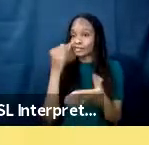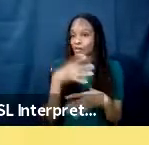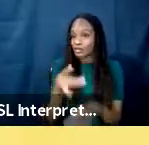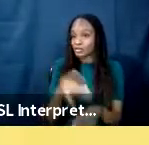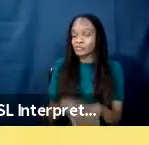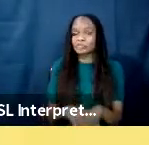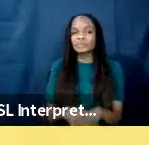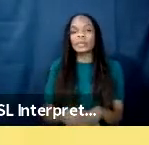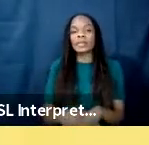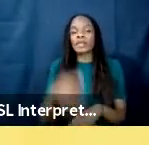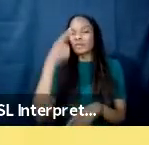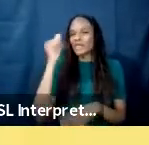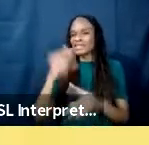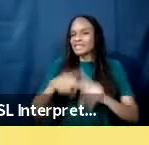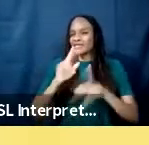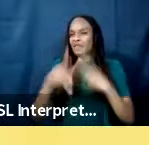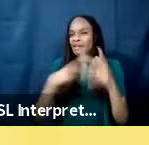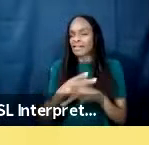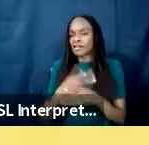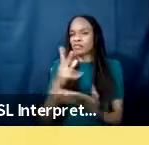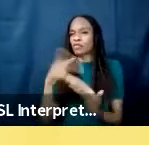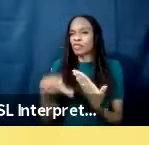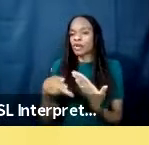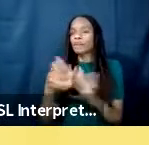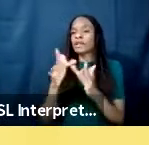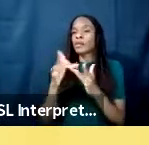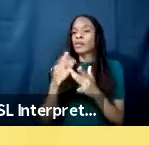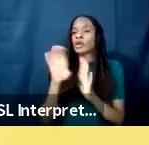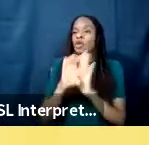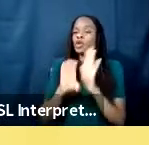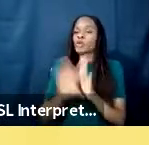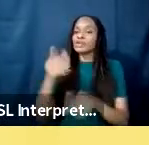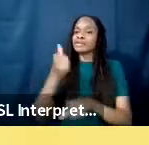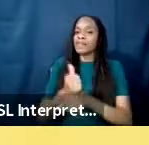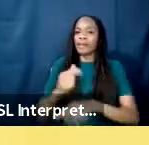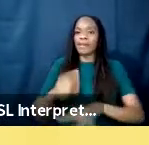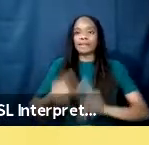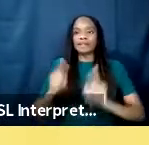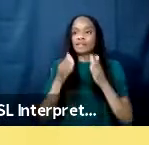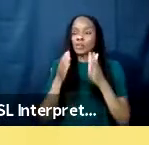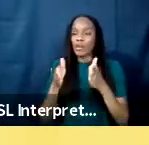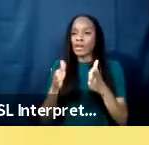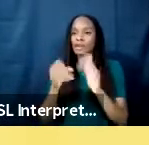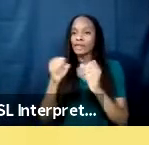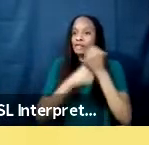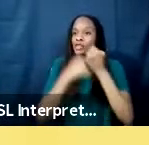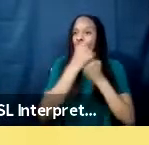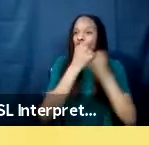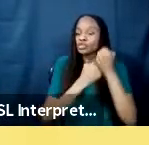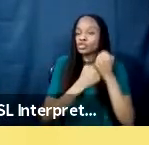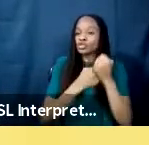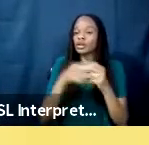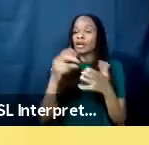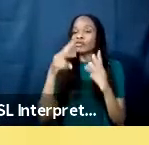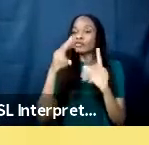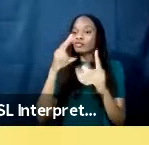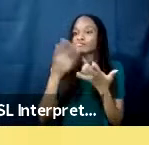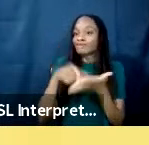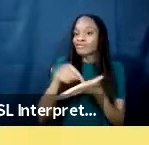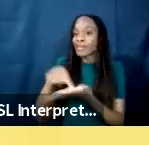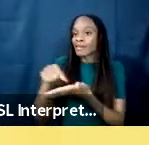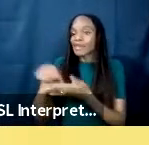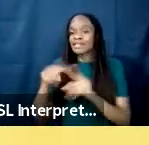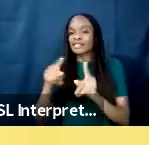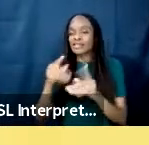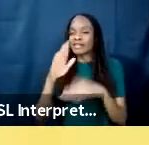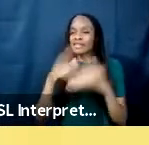Because it's a different kind of programming, the network code is set up in a very different way. The structure of payment is very different from what you might see in the CBA and